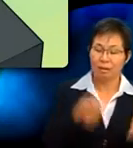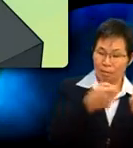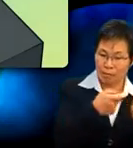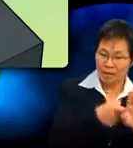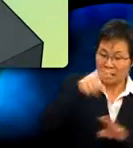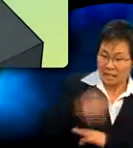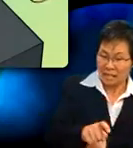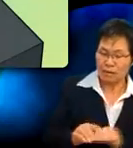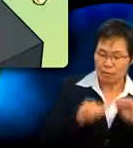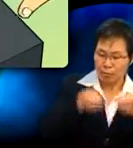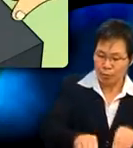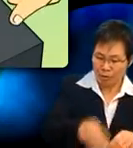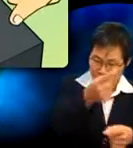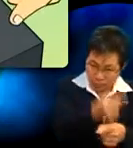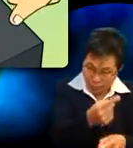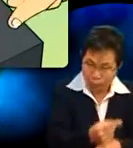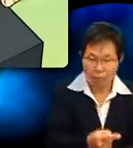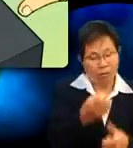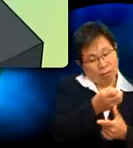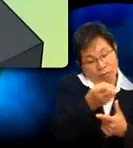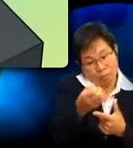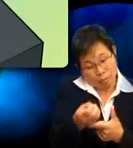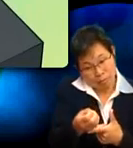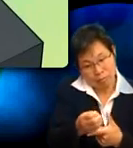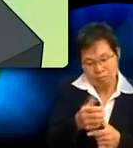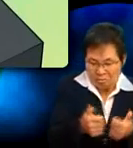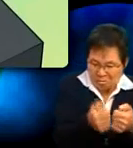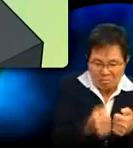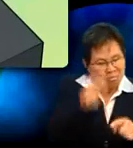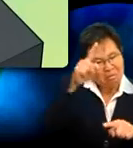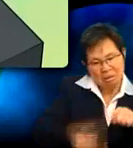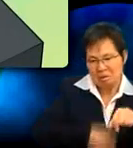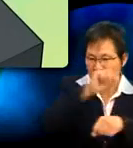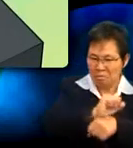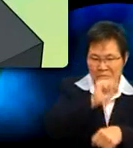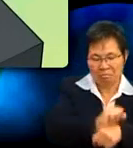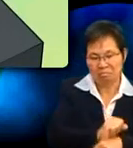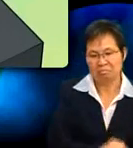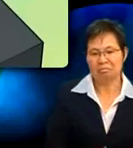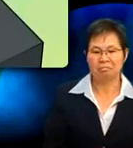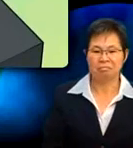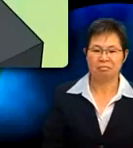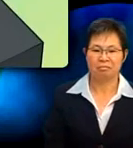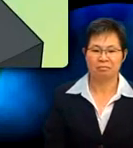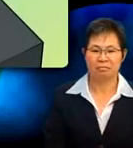The batteries need to be put in properly. Otherwise, the remote will not be able to work.